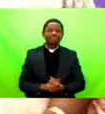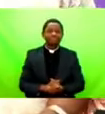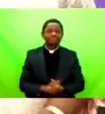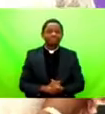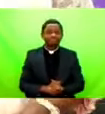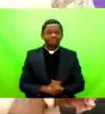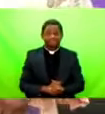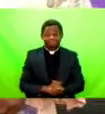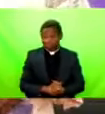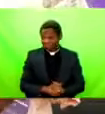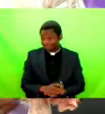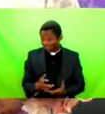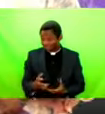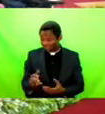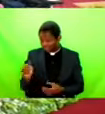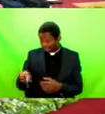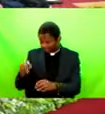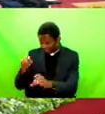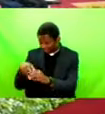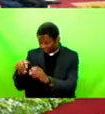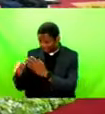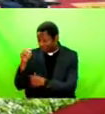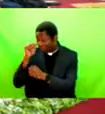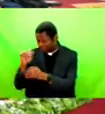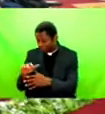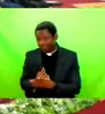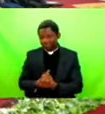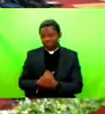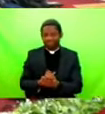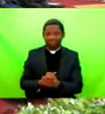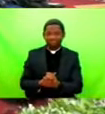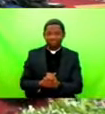Papa Chairman, the Lord bless you. I will be very snappy.